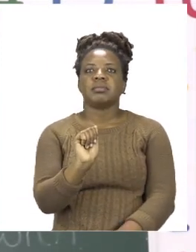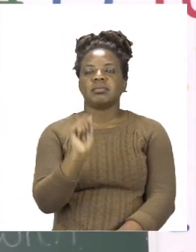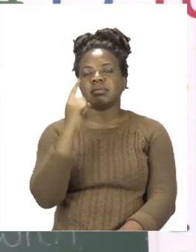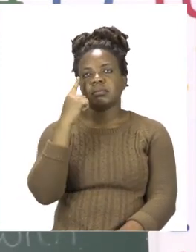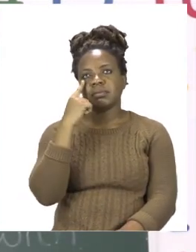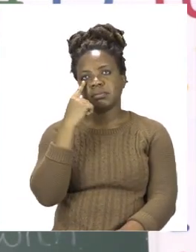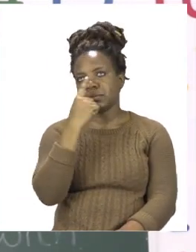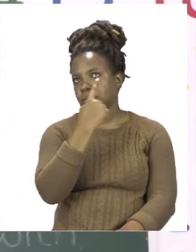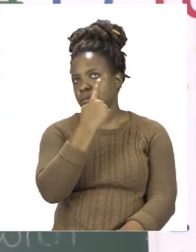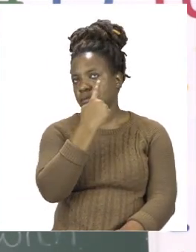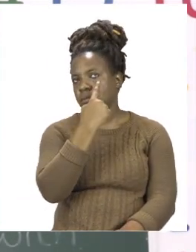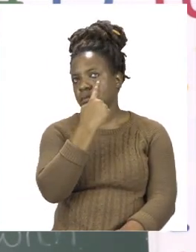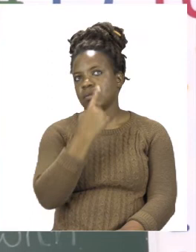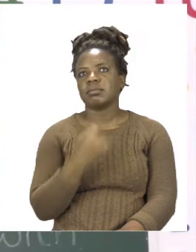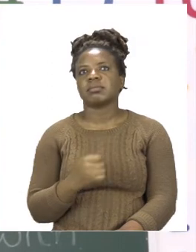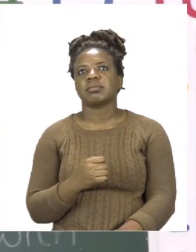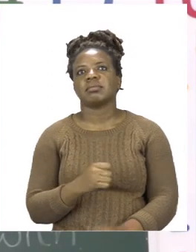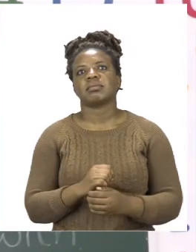eyes.